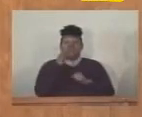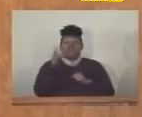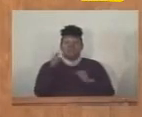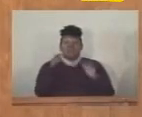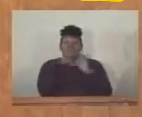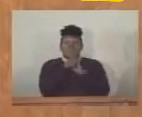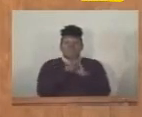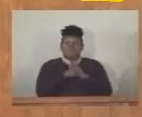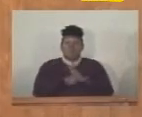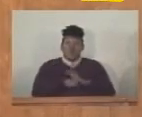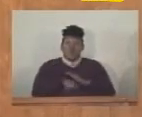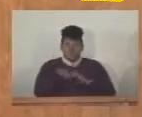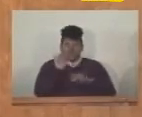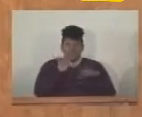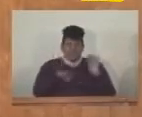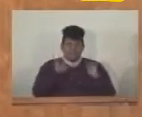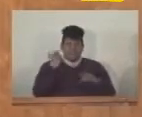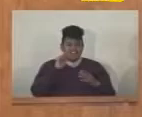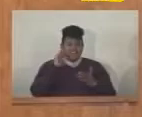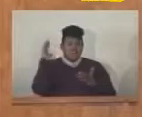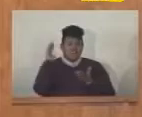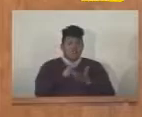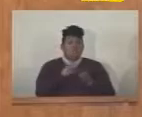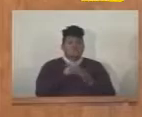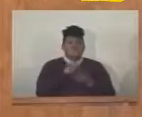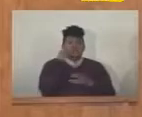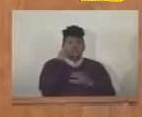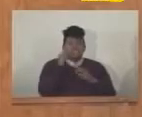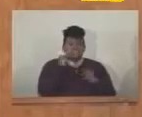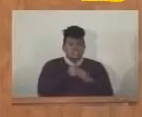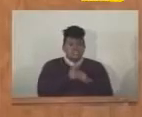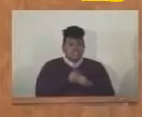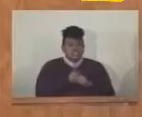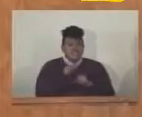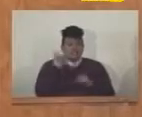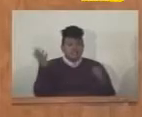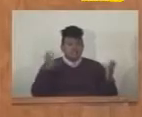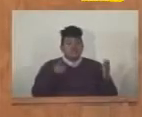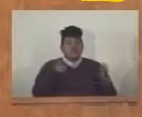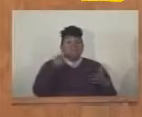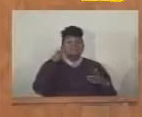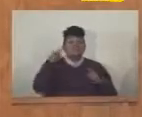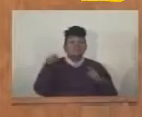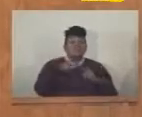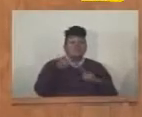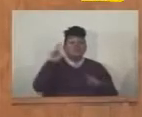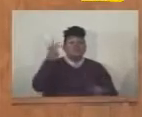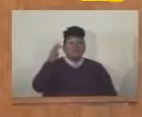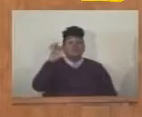for murders is the lowest in the last 3 years. That's what I said on the 3rd of February,